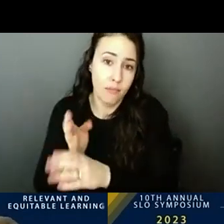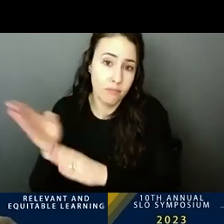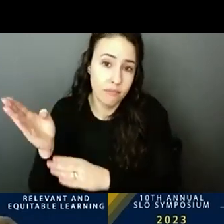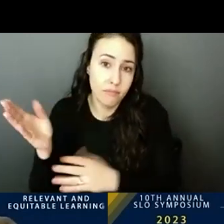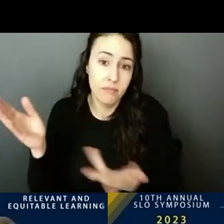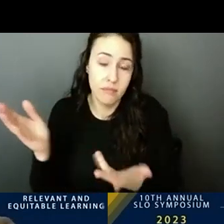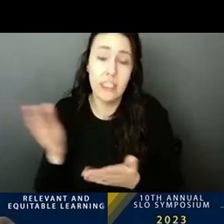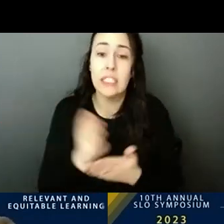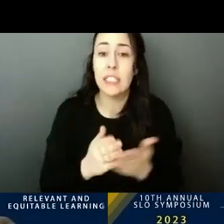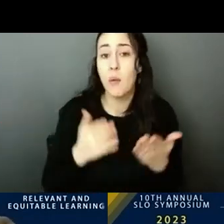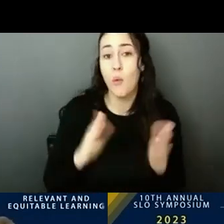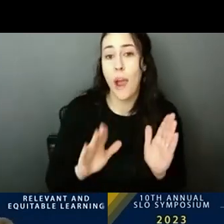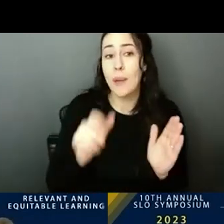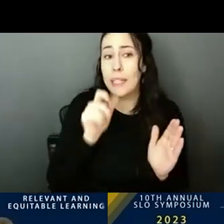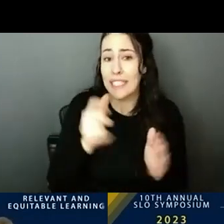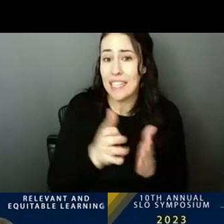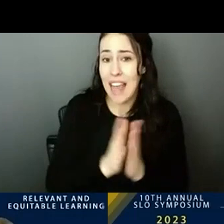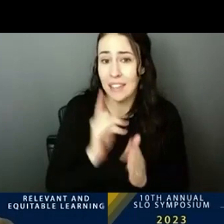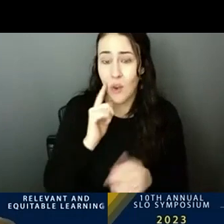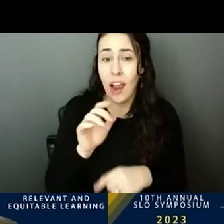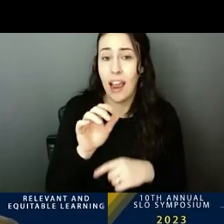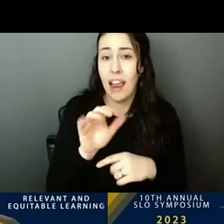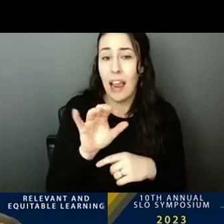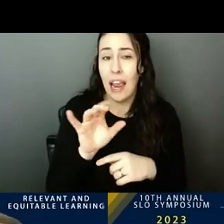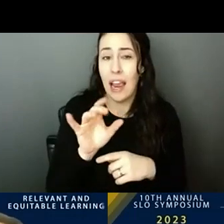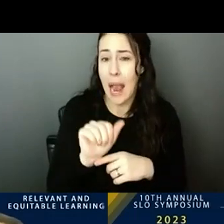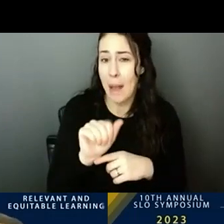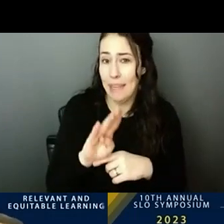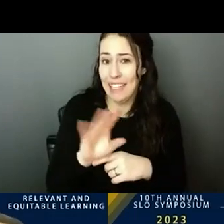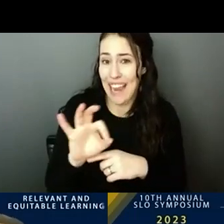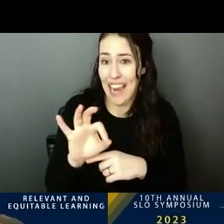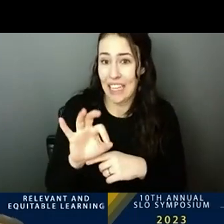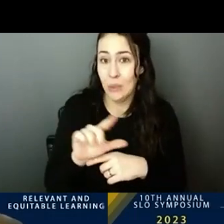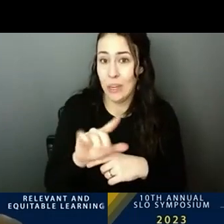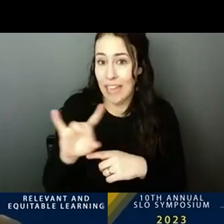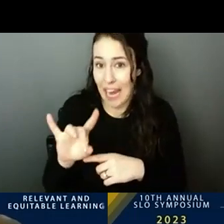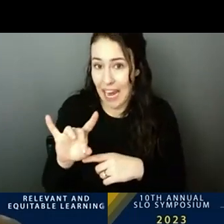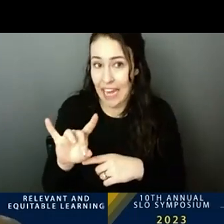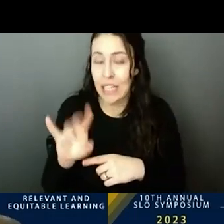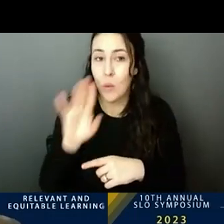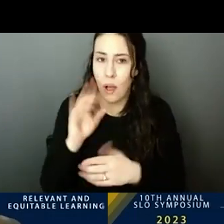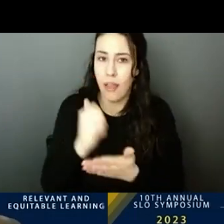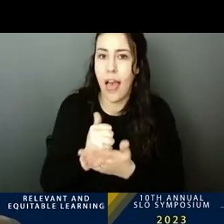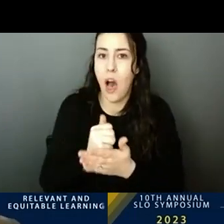though we did not ask for AB 928, AB 928 is going to help push us in that direction. As UC and CSU